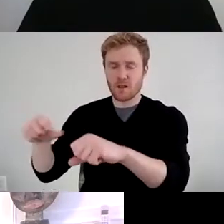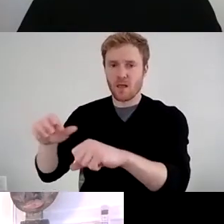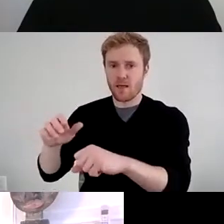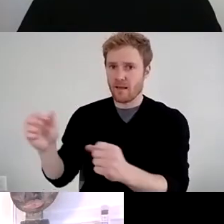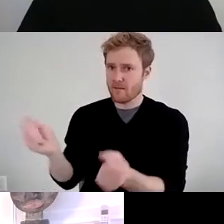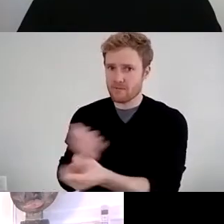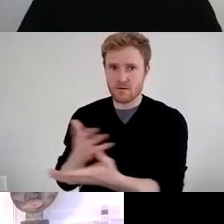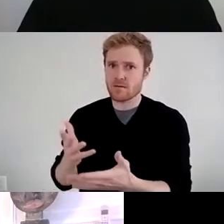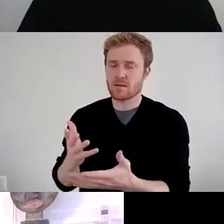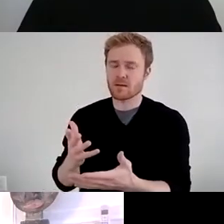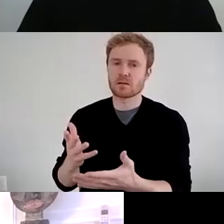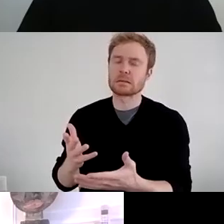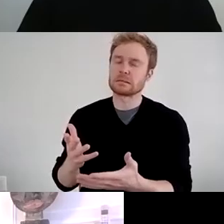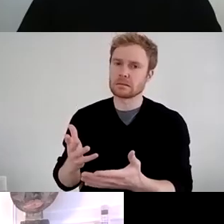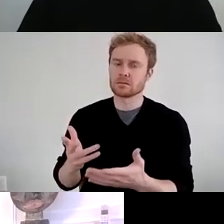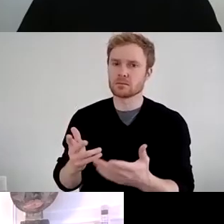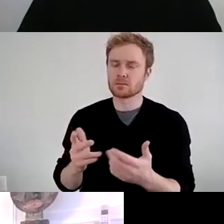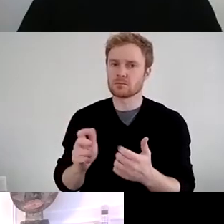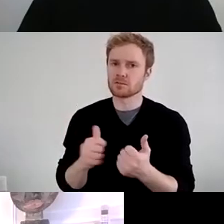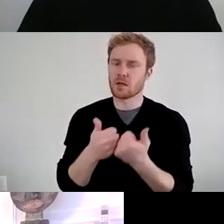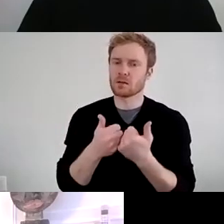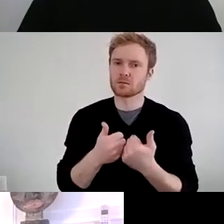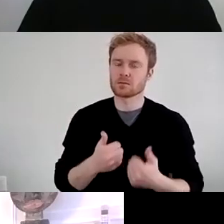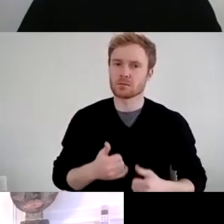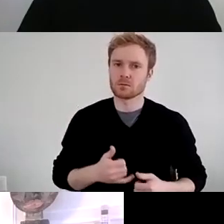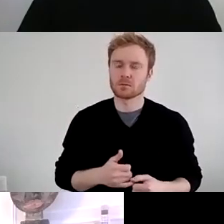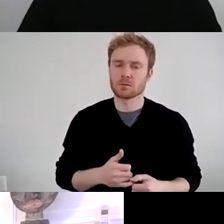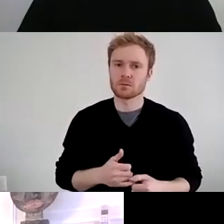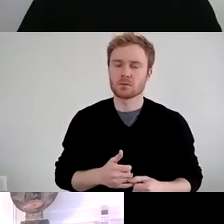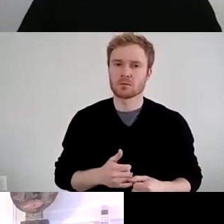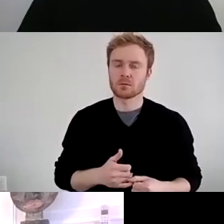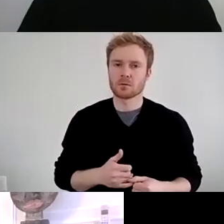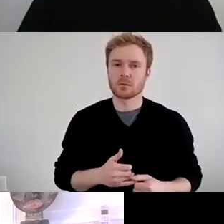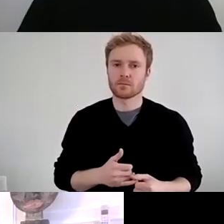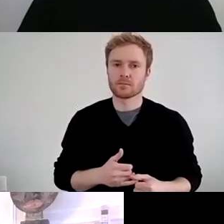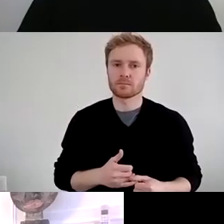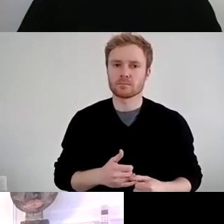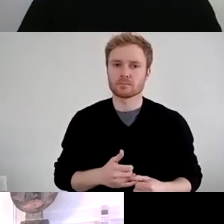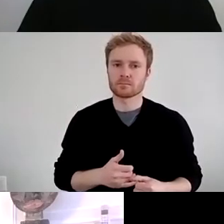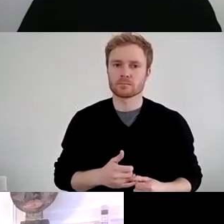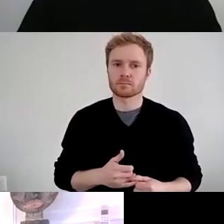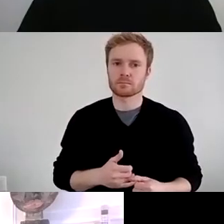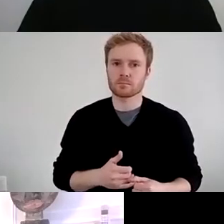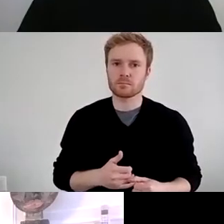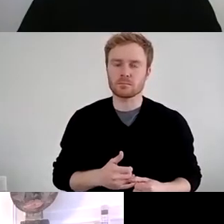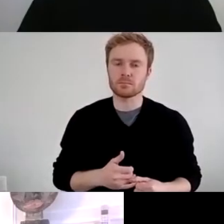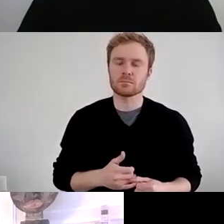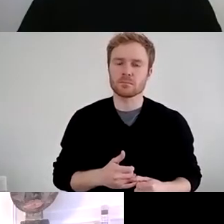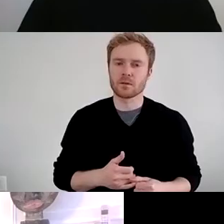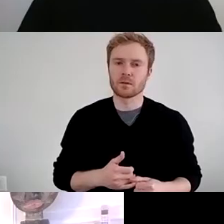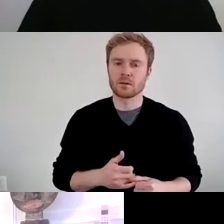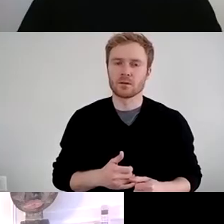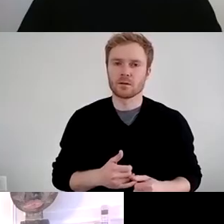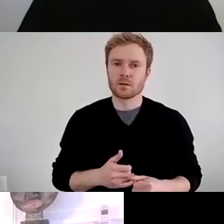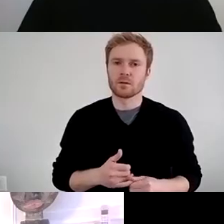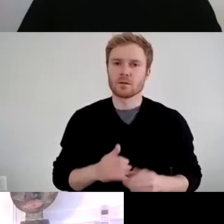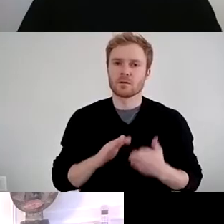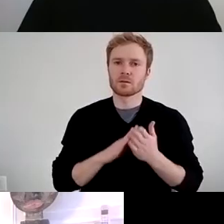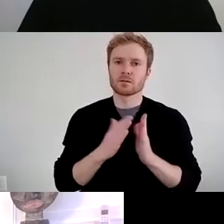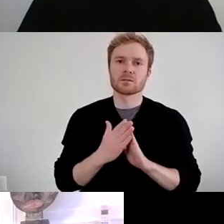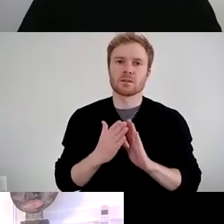I've heard that from the Wilkinsburg side. I have not heard anything from the city side though, right? I think from our side,